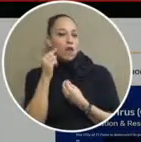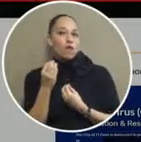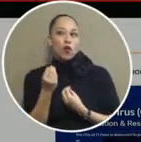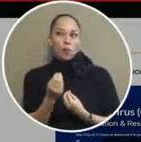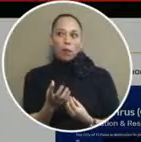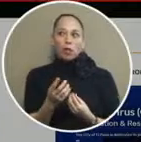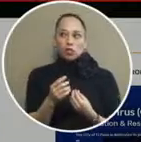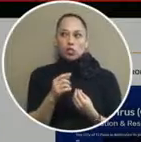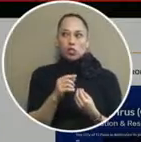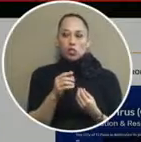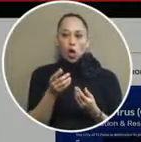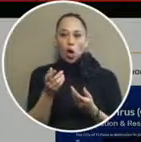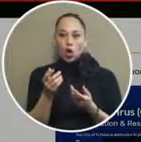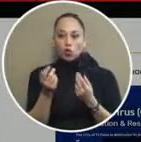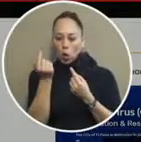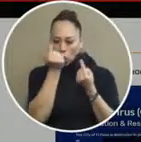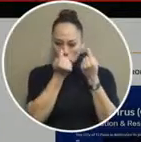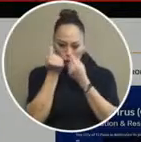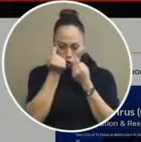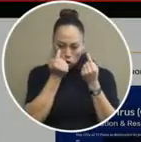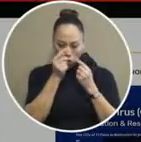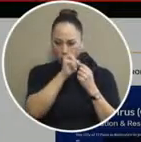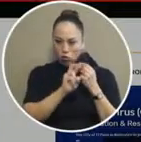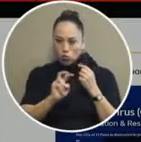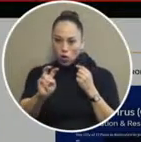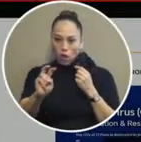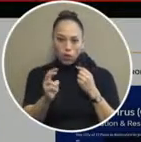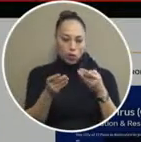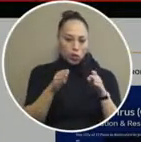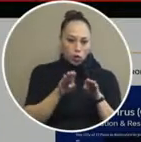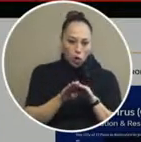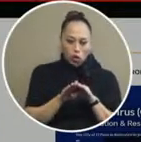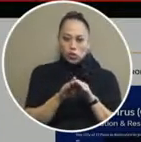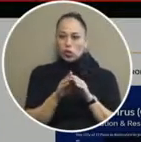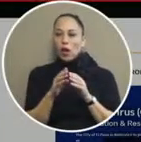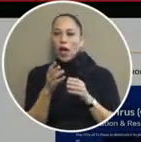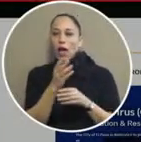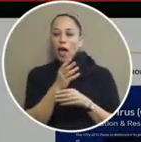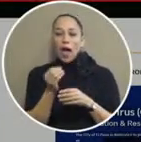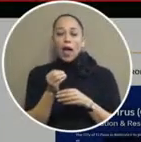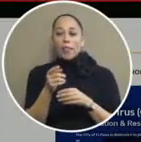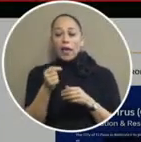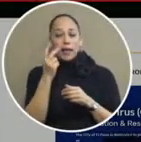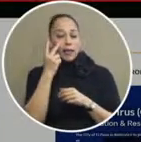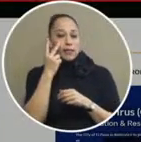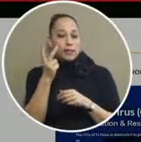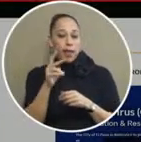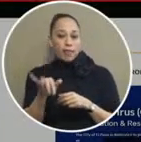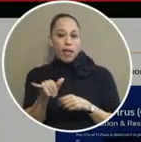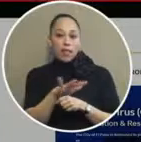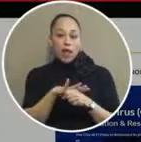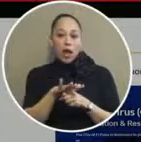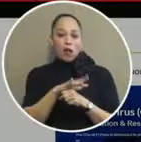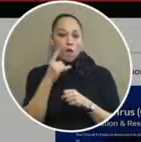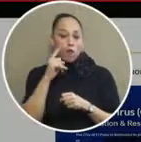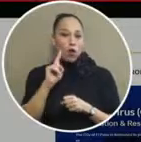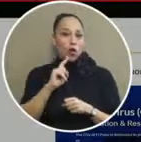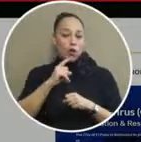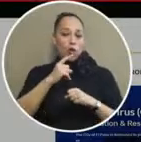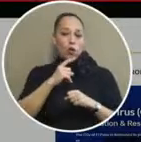information concerning travel, closures, hours. And you can see right there the area for the